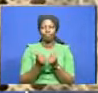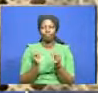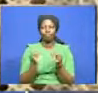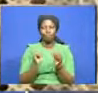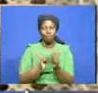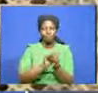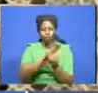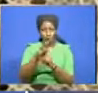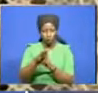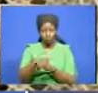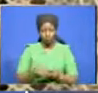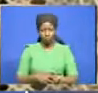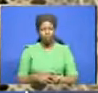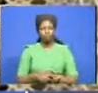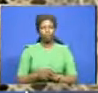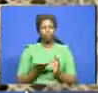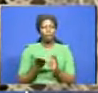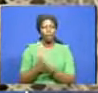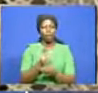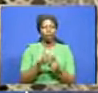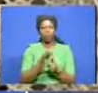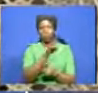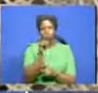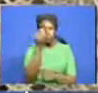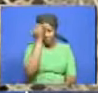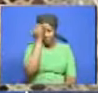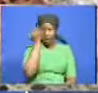COVID-19 pandemic. Now back to your studio, Safin.